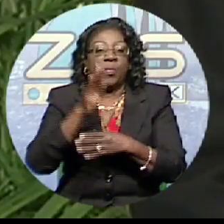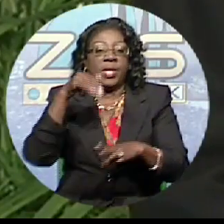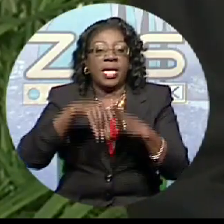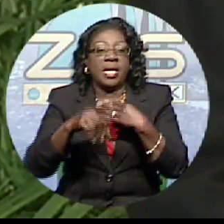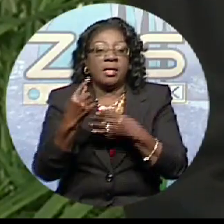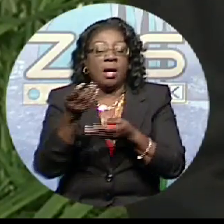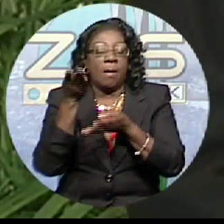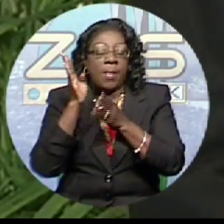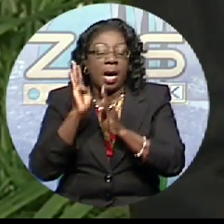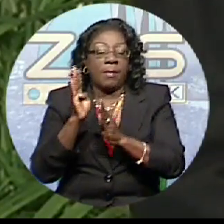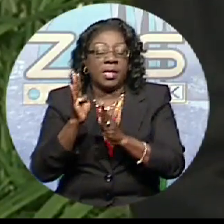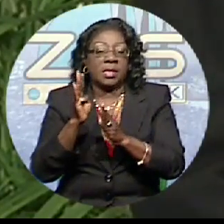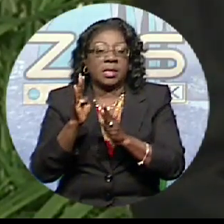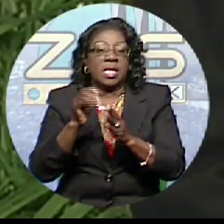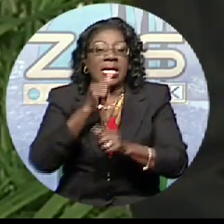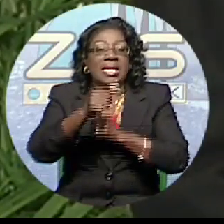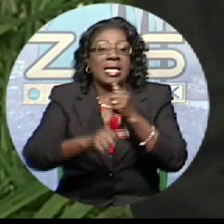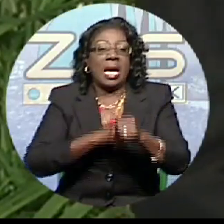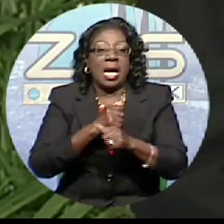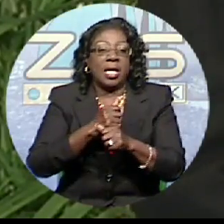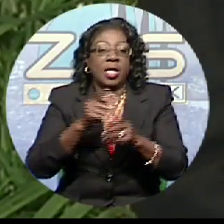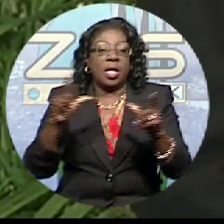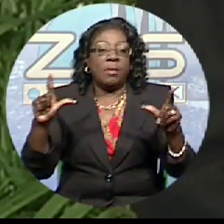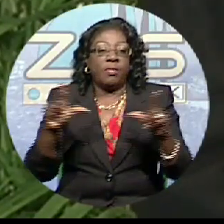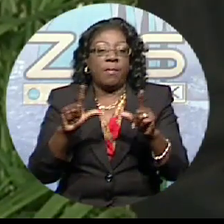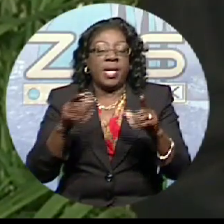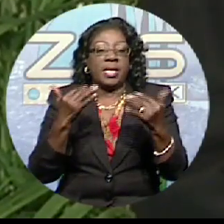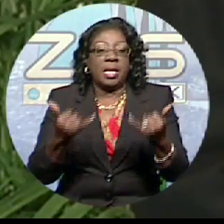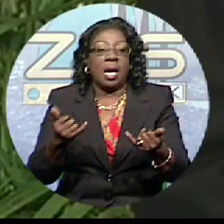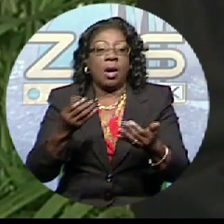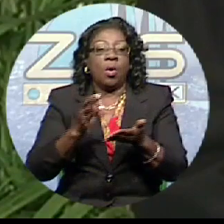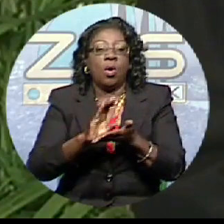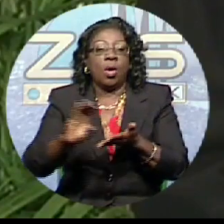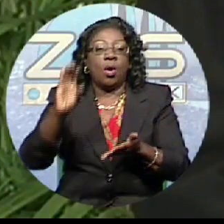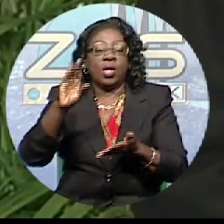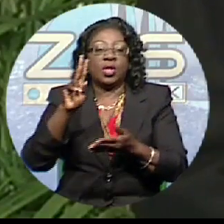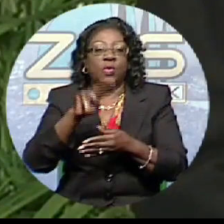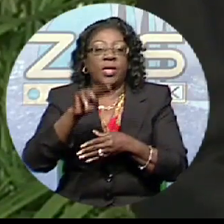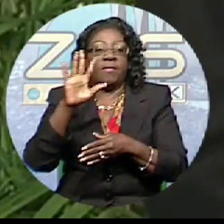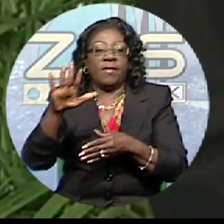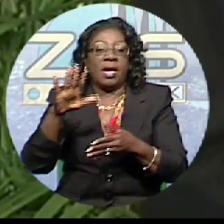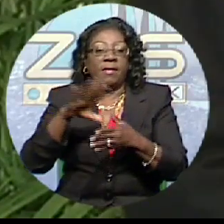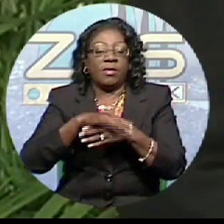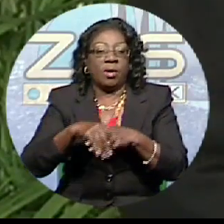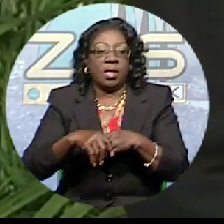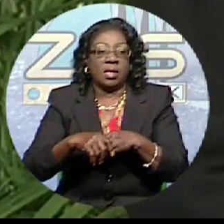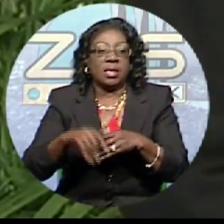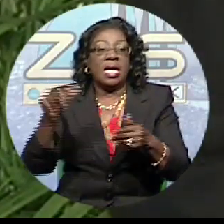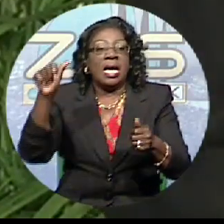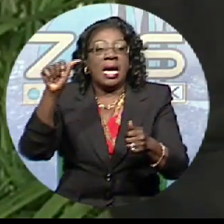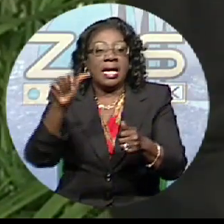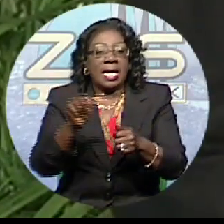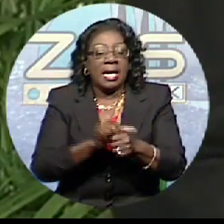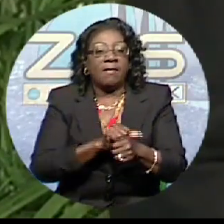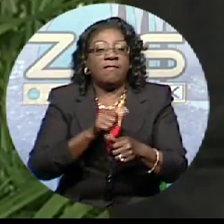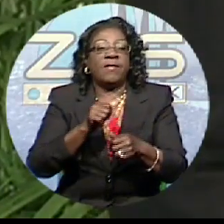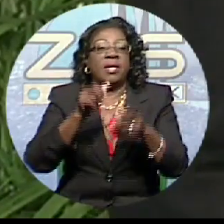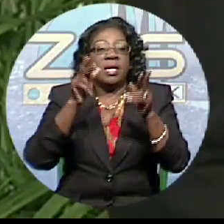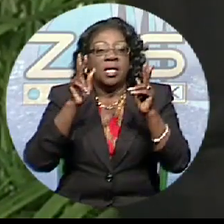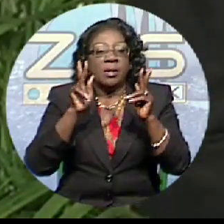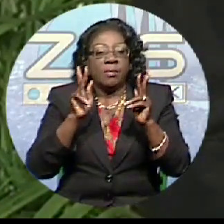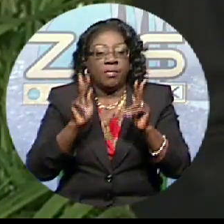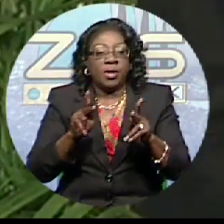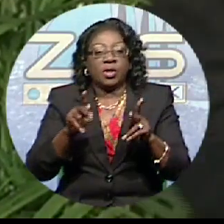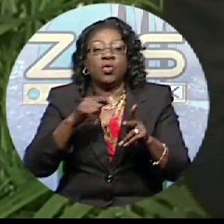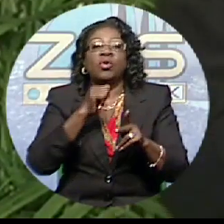annual permit now costs $25 with a processing fee of $100, and every non-national should have one now.